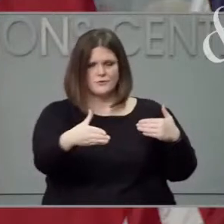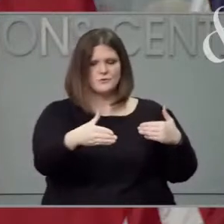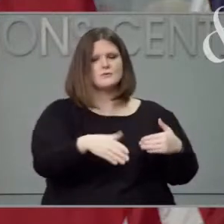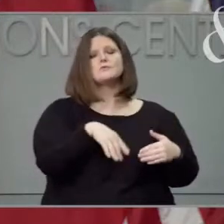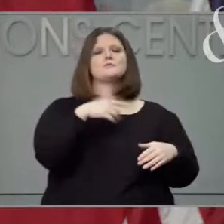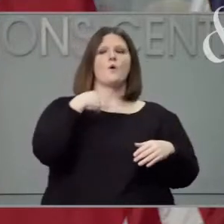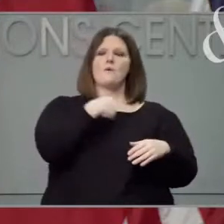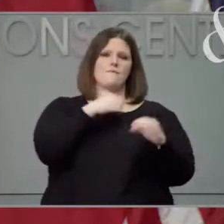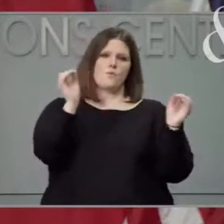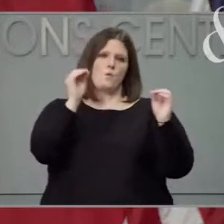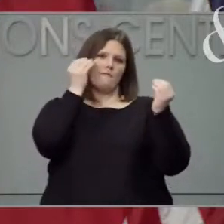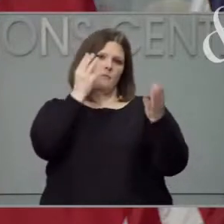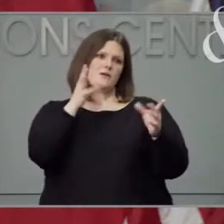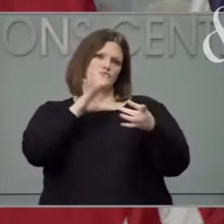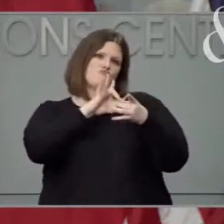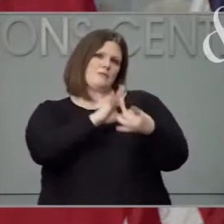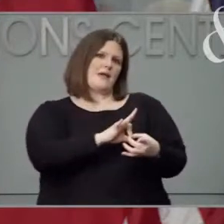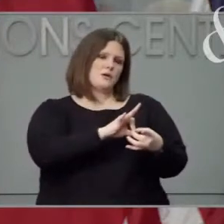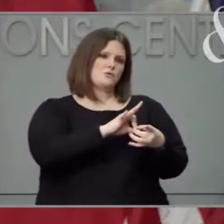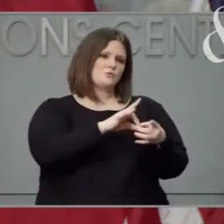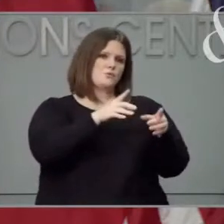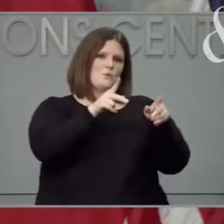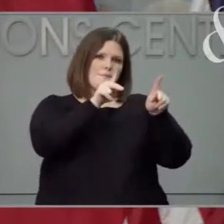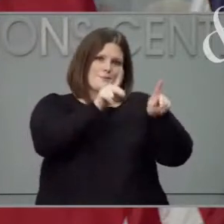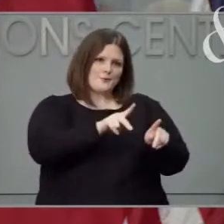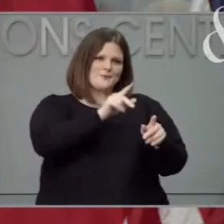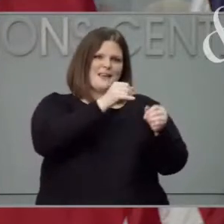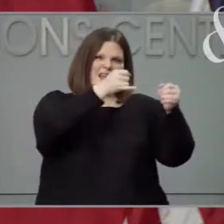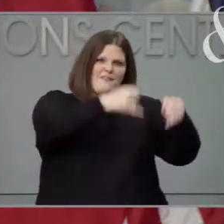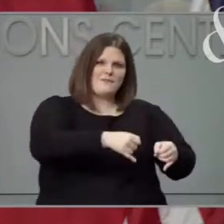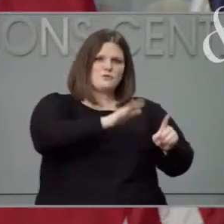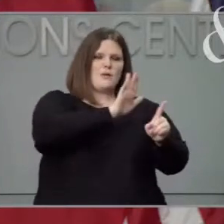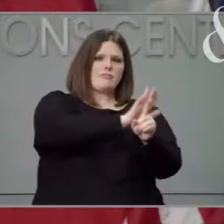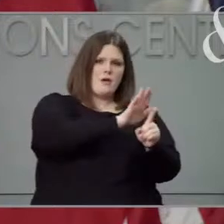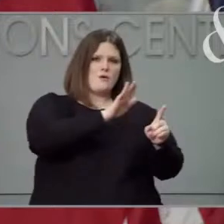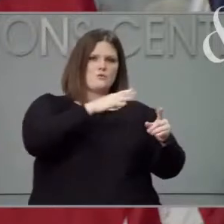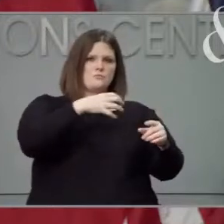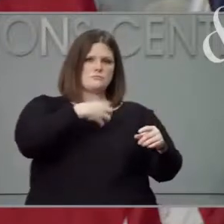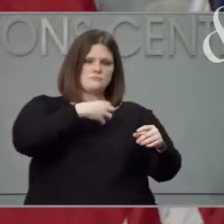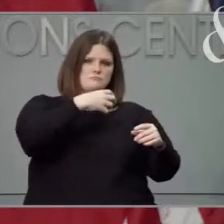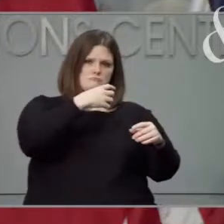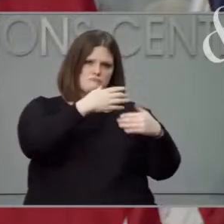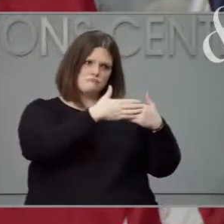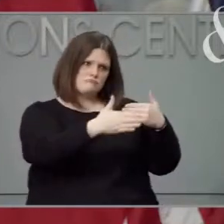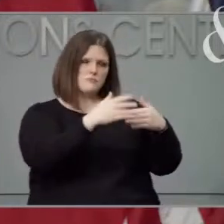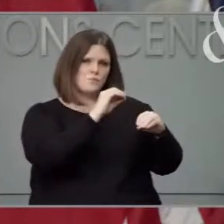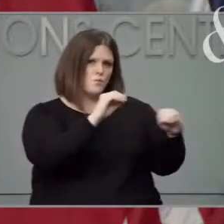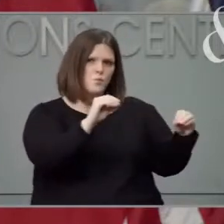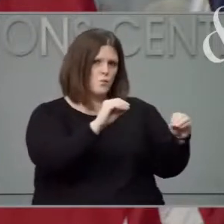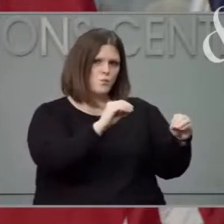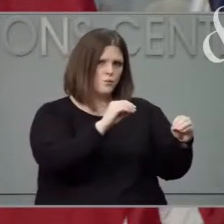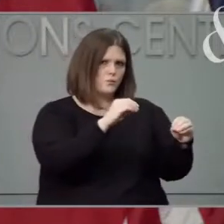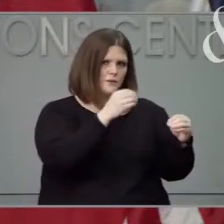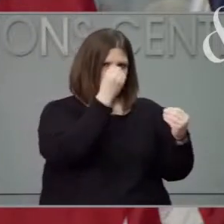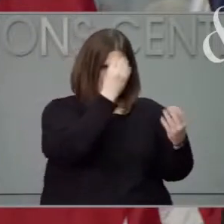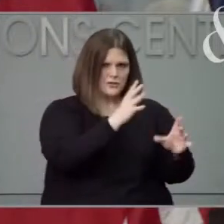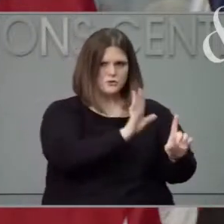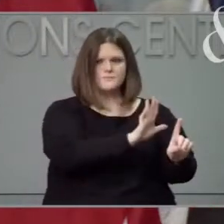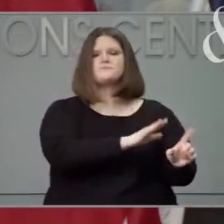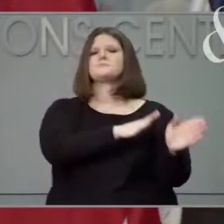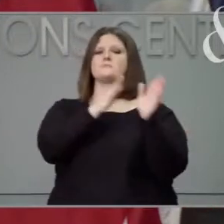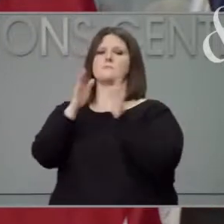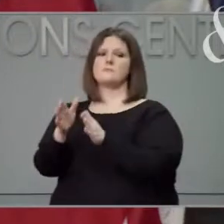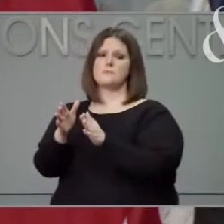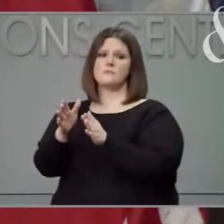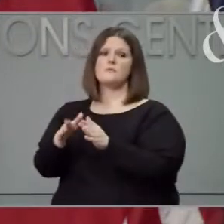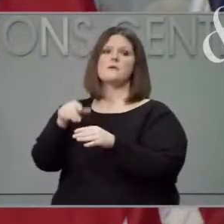not have information about individual voter challenges. Election protests are also filed at the county level, and